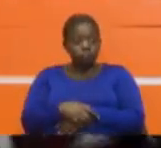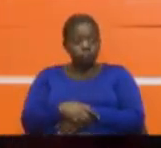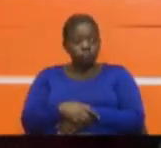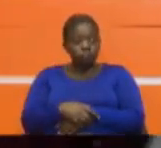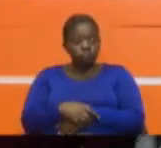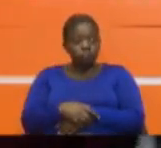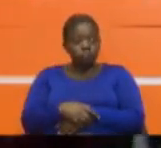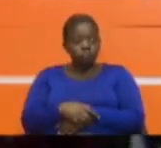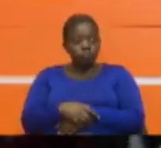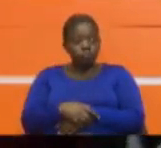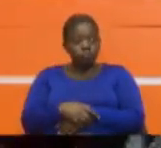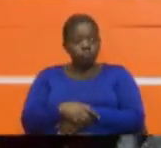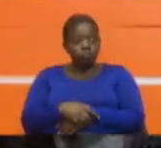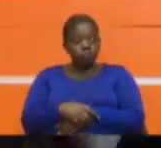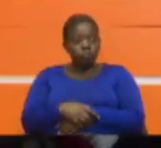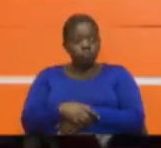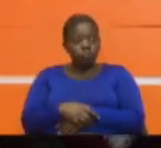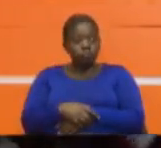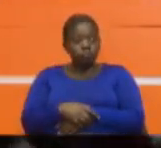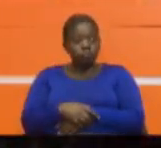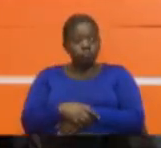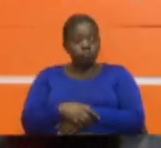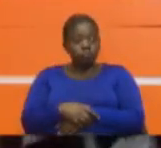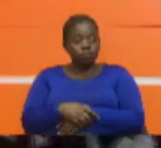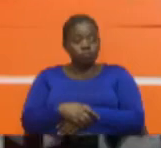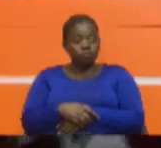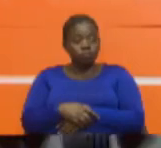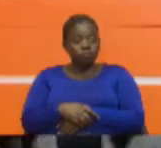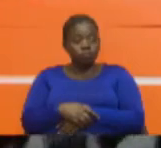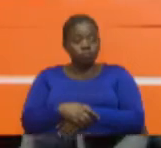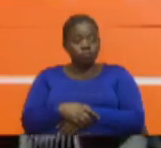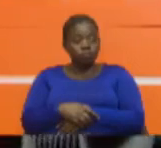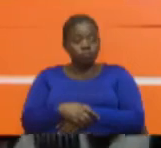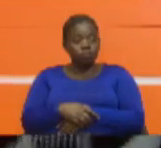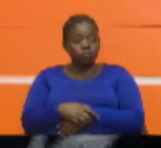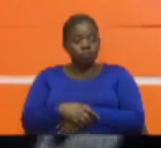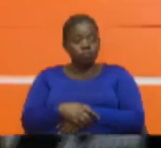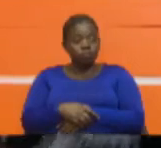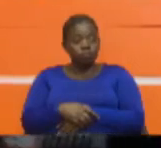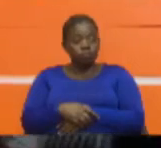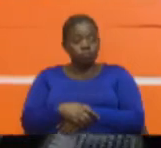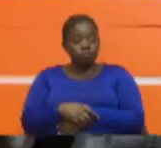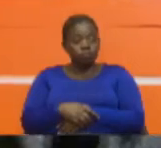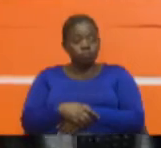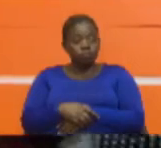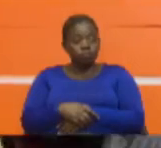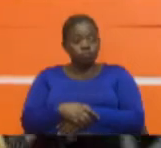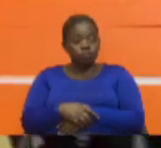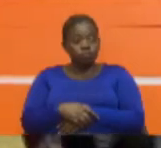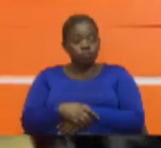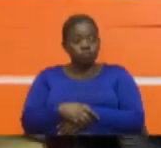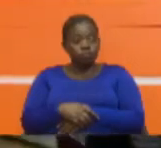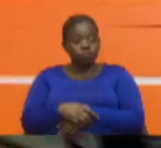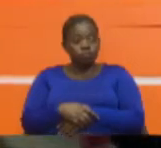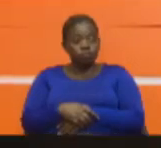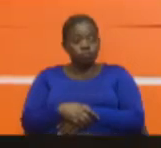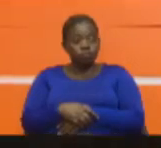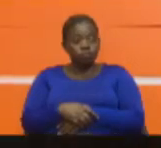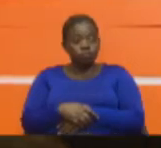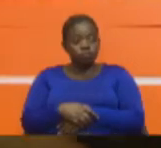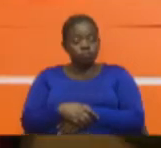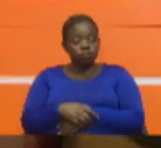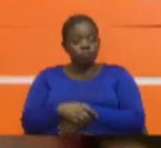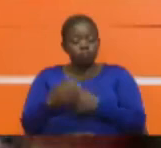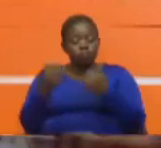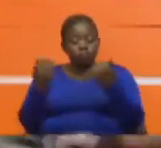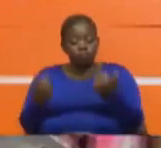So this is TV. Yeah. So this is what airs. So now we're different TVs. I'm going to try to get news.